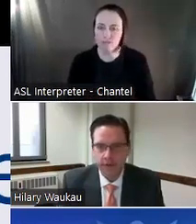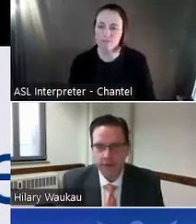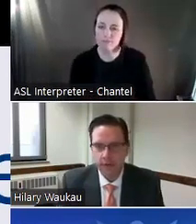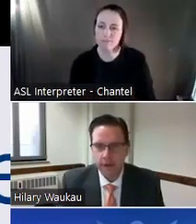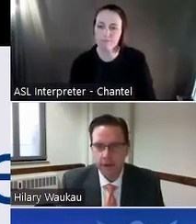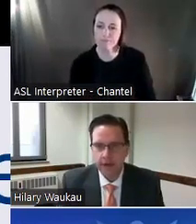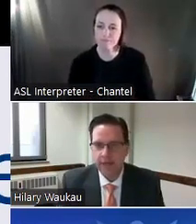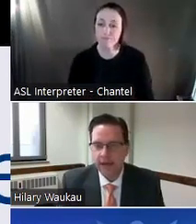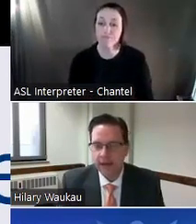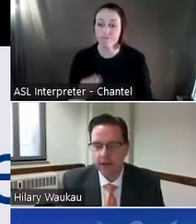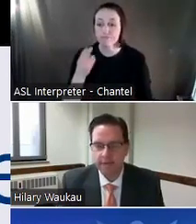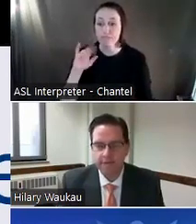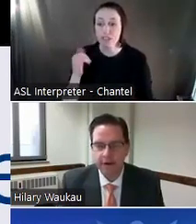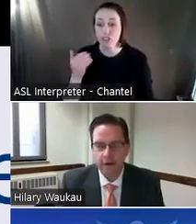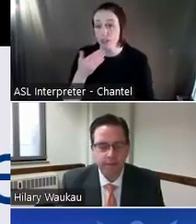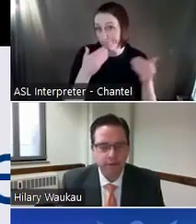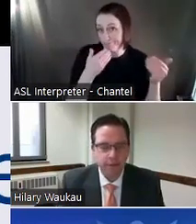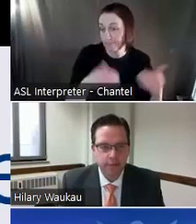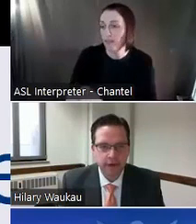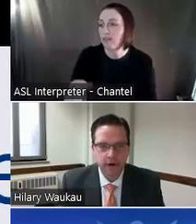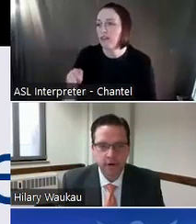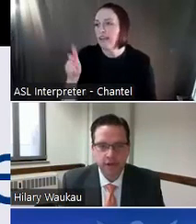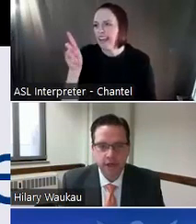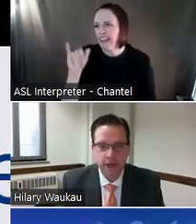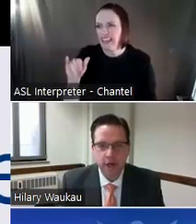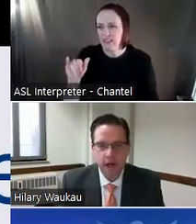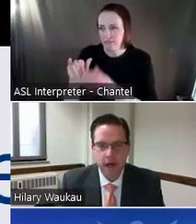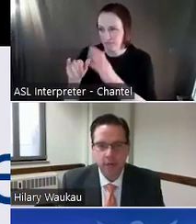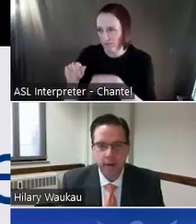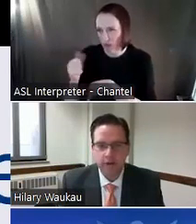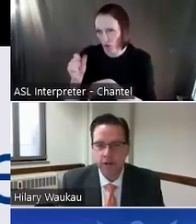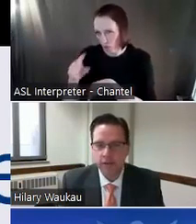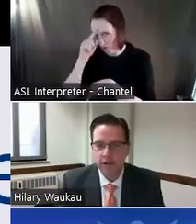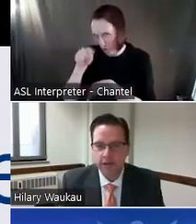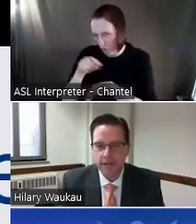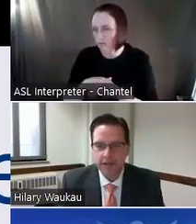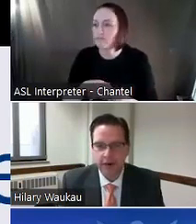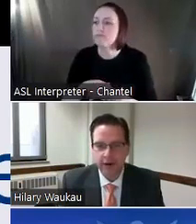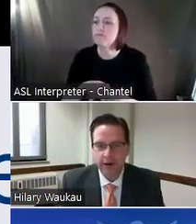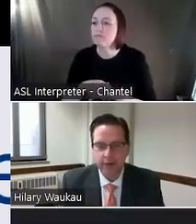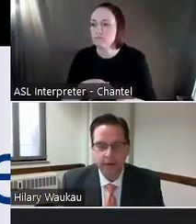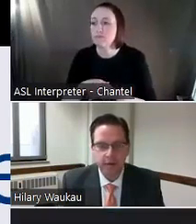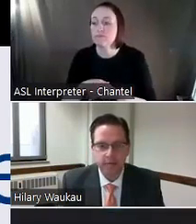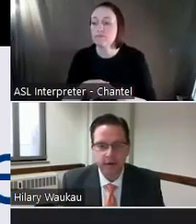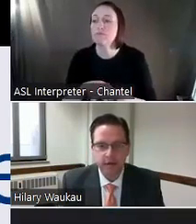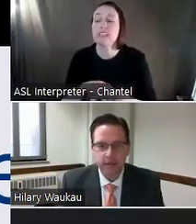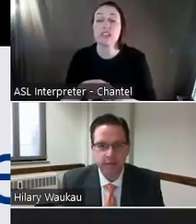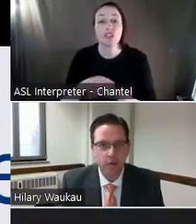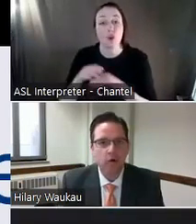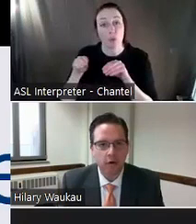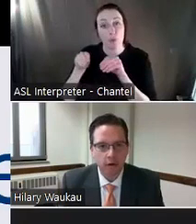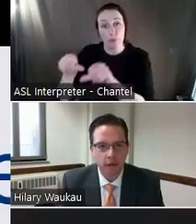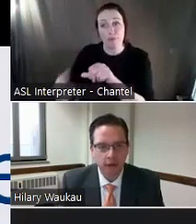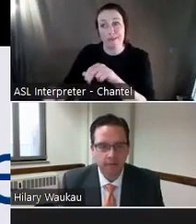Wonderful, and thank you, Paula. And I think, Andy, we got a follow-up to the provider question. I'm assuming this question is asking, are there any reimbursement increases